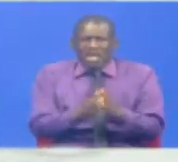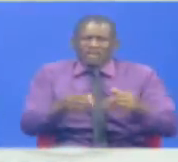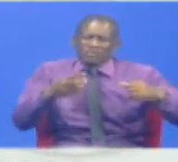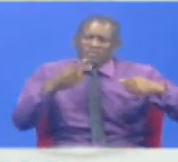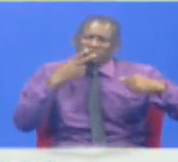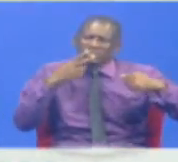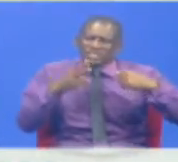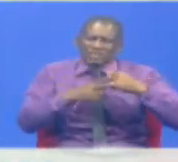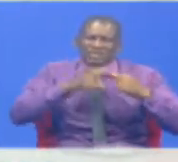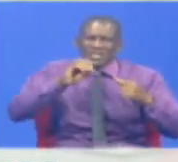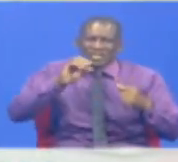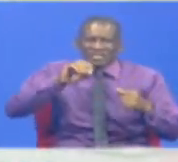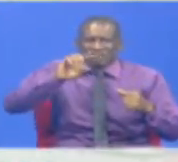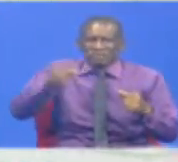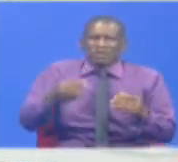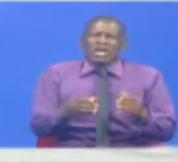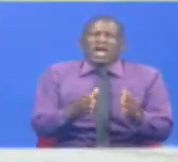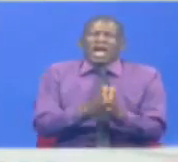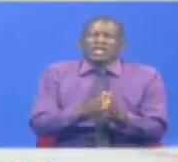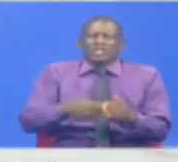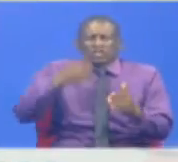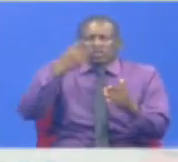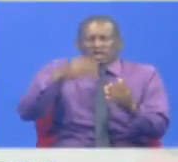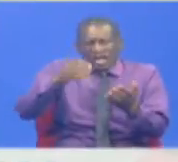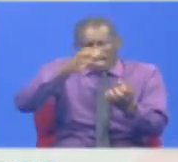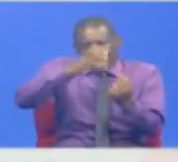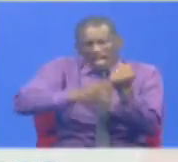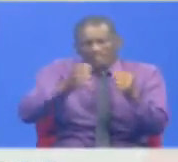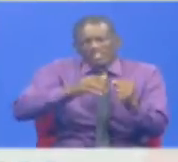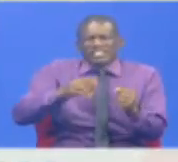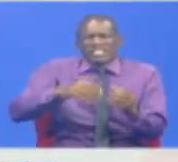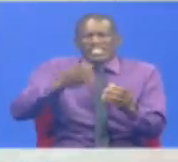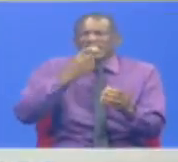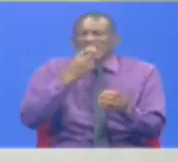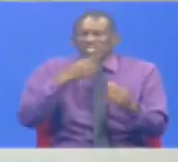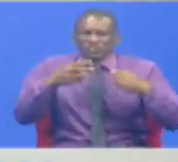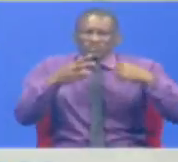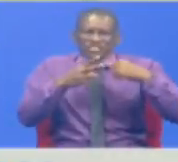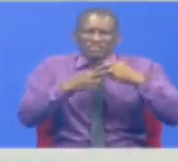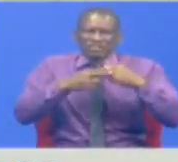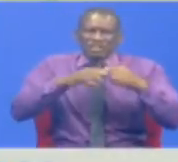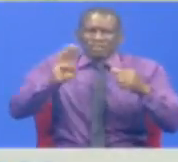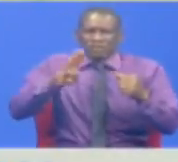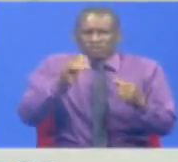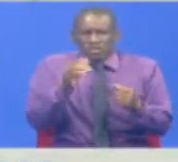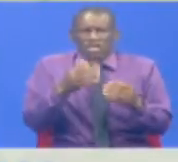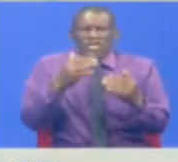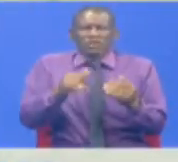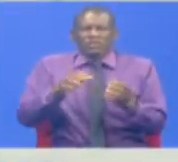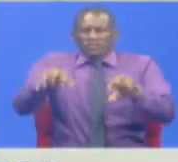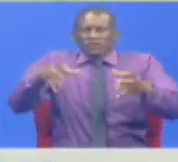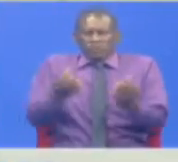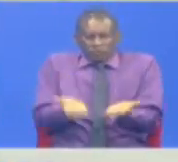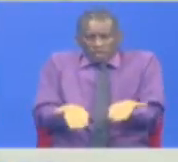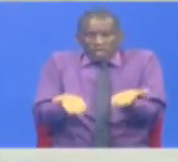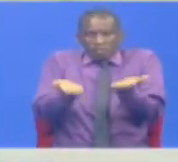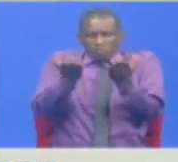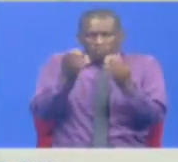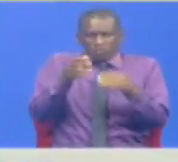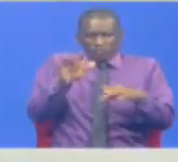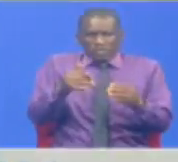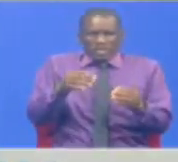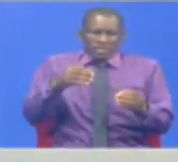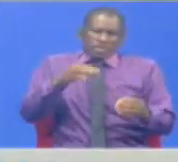rice worth 3.9 billion shillings. The factory is targeted at helping rice farmers diversify their incomes away from reliance on the raw